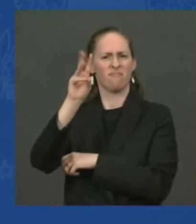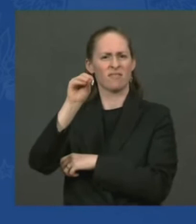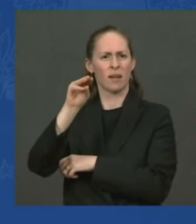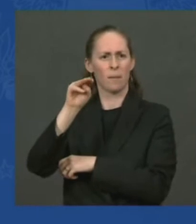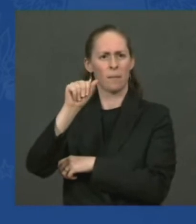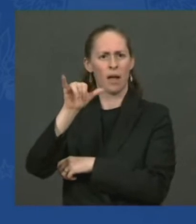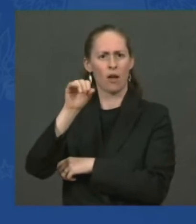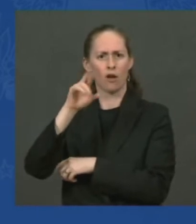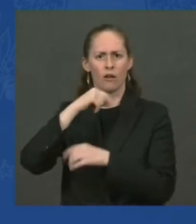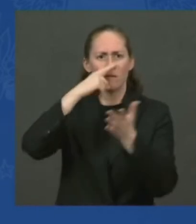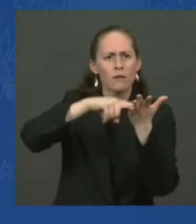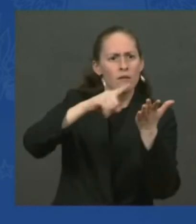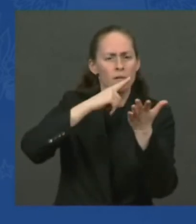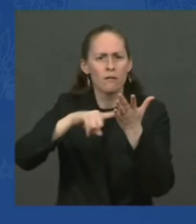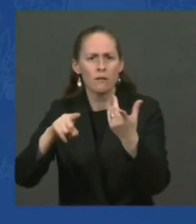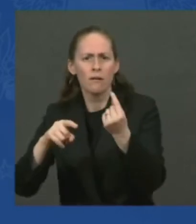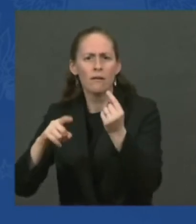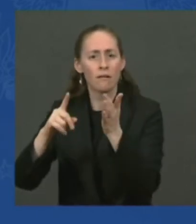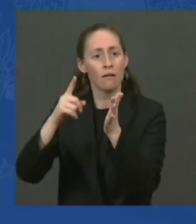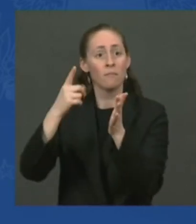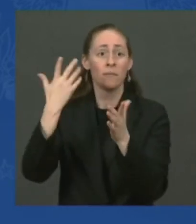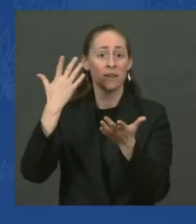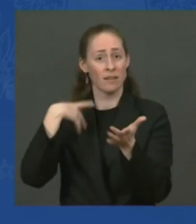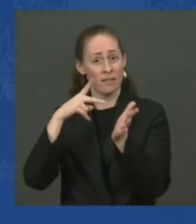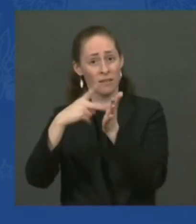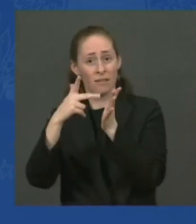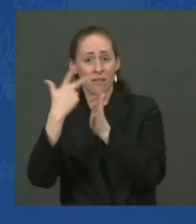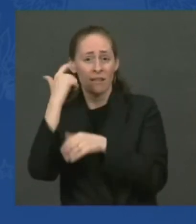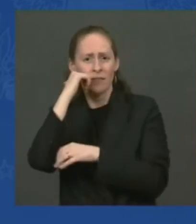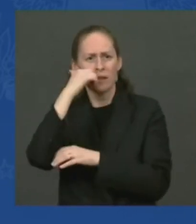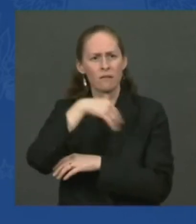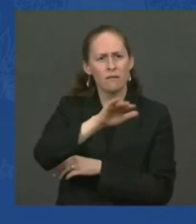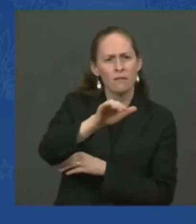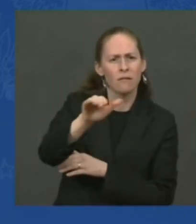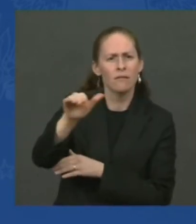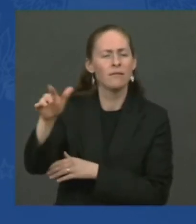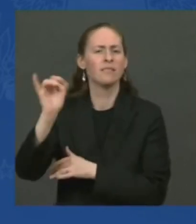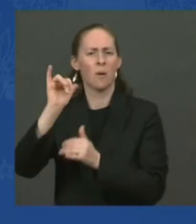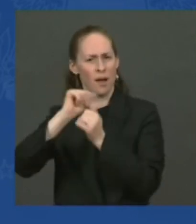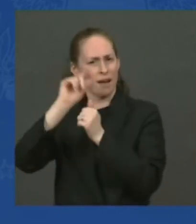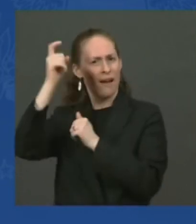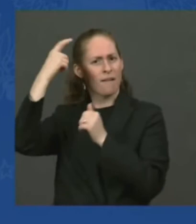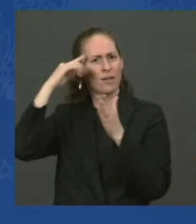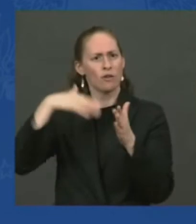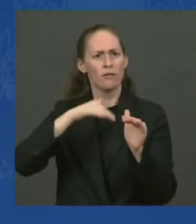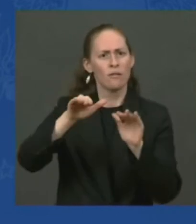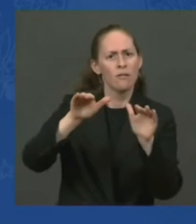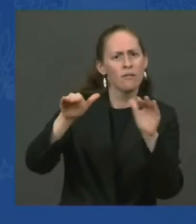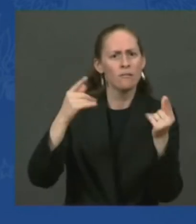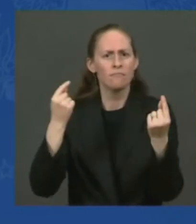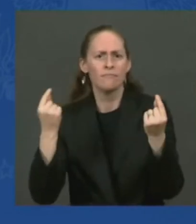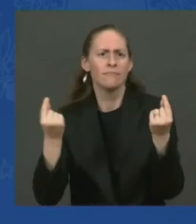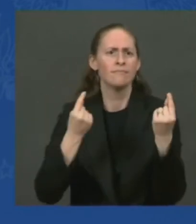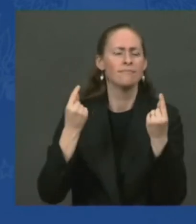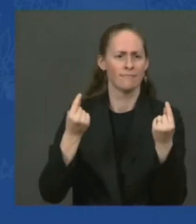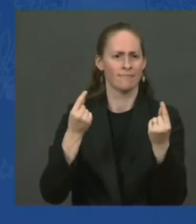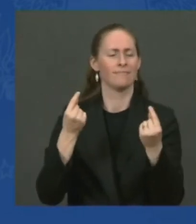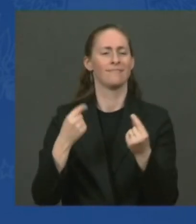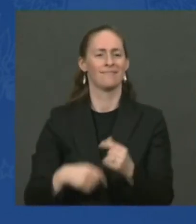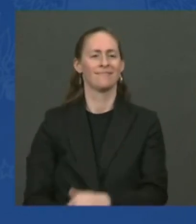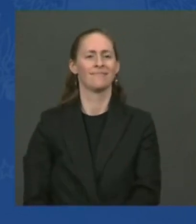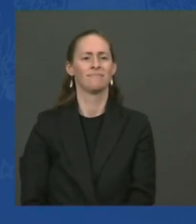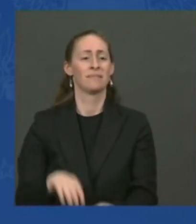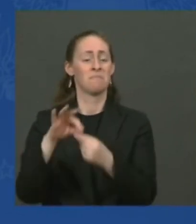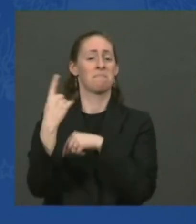county executives and every governor save one. Well, I won't mention that. And save one. She could see Alaska